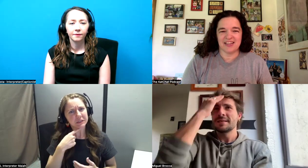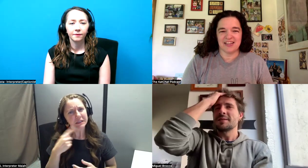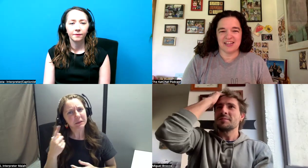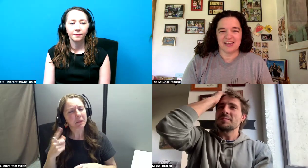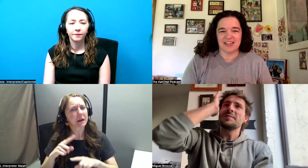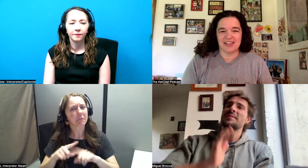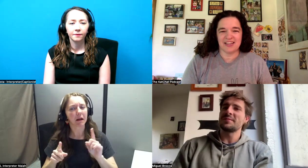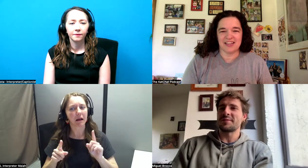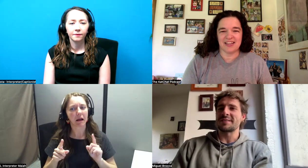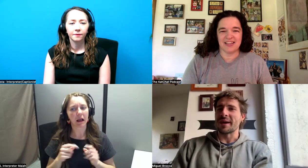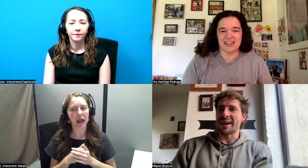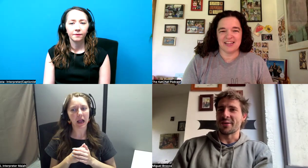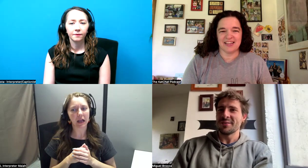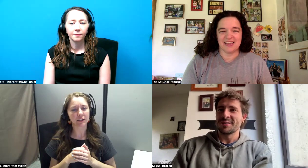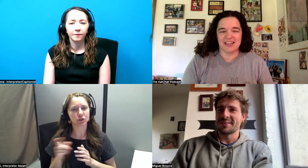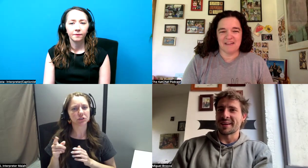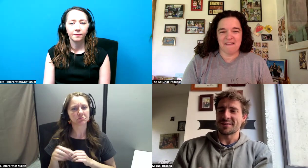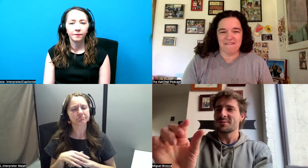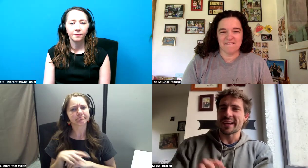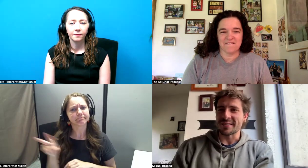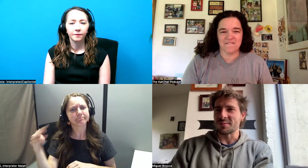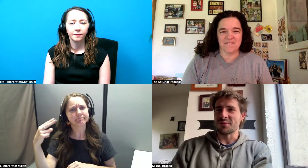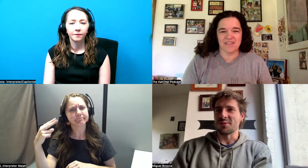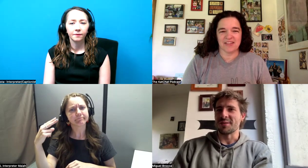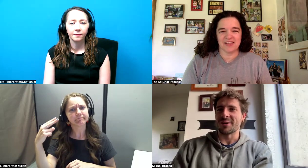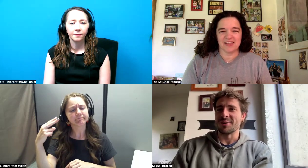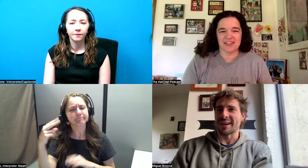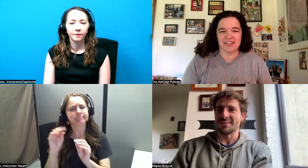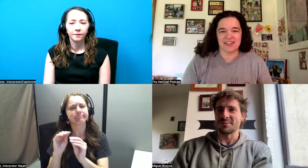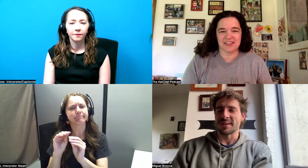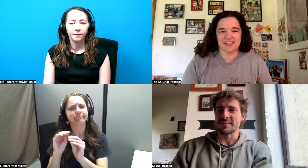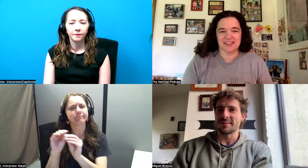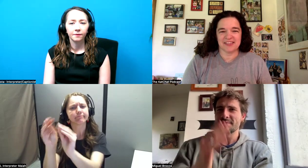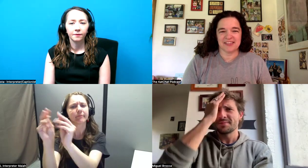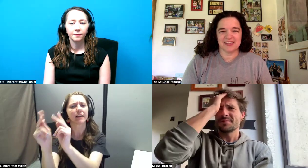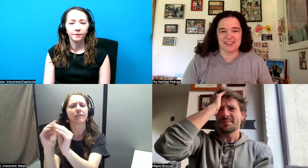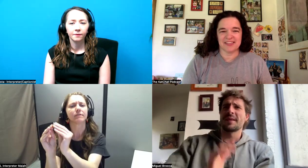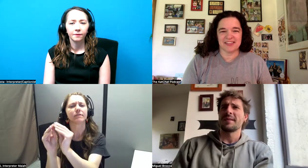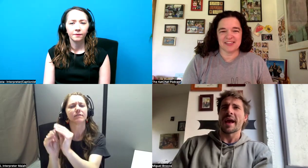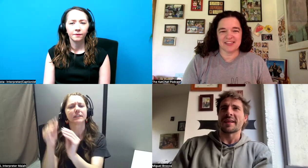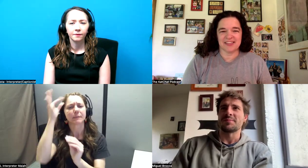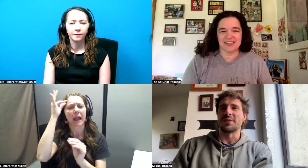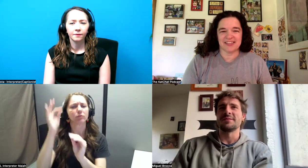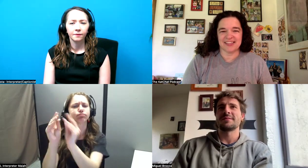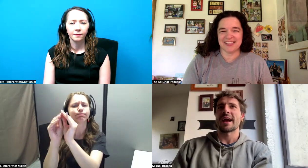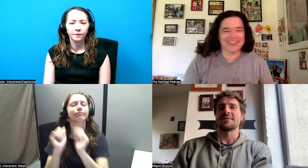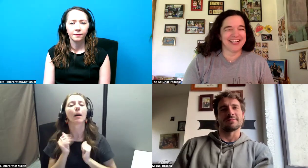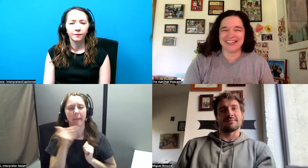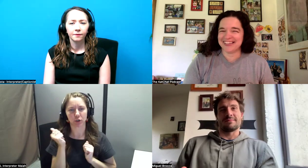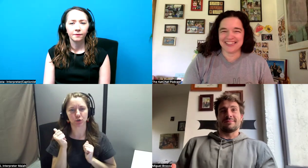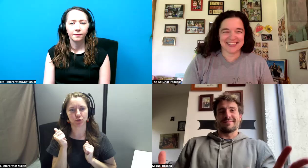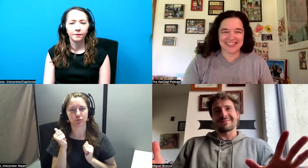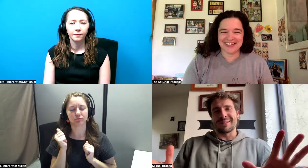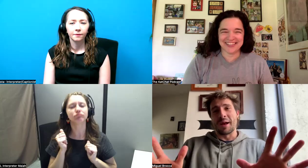like fixed my hair like 2 seconds before they called action. It was like, yeah, that's better.